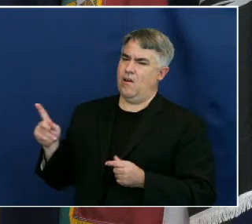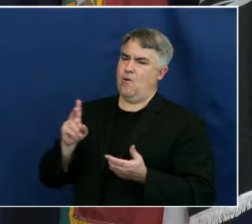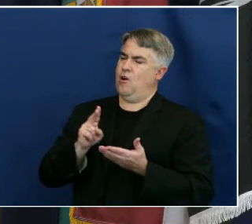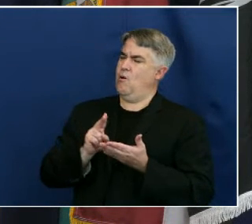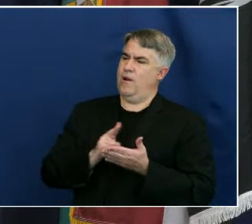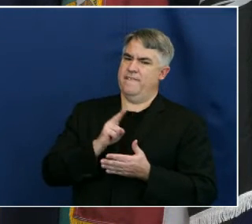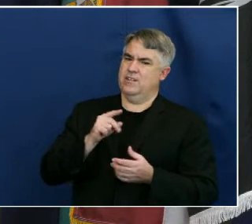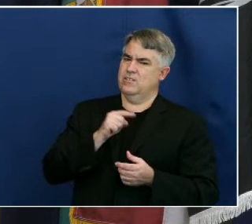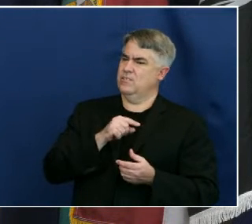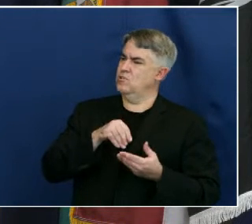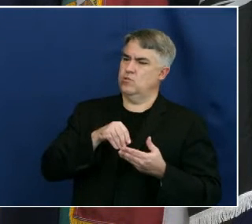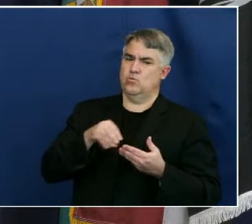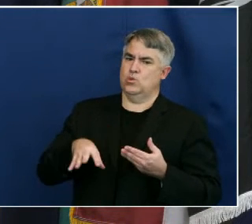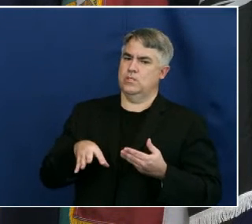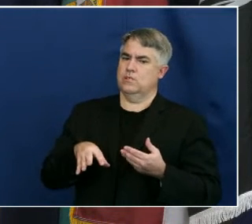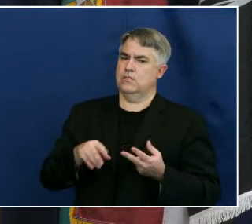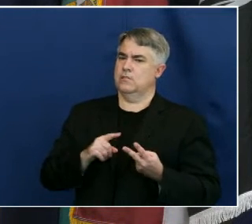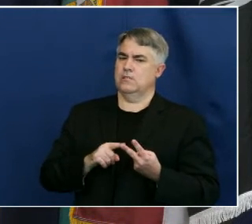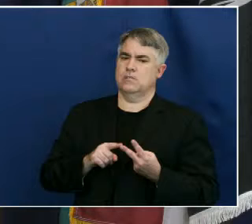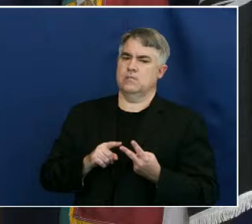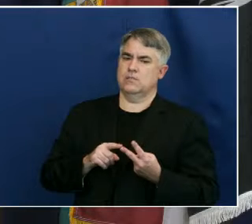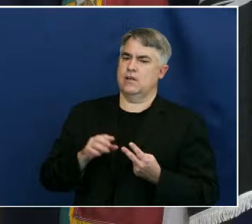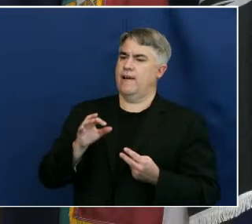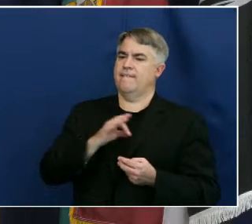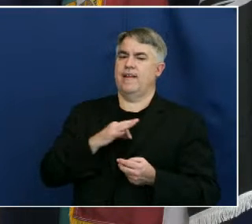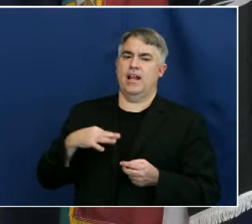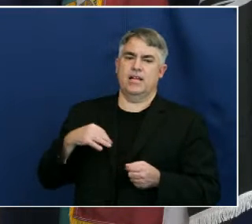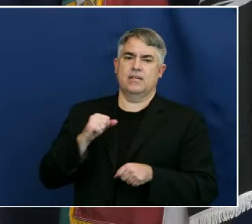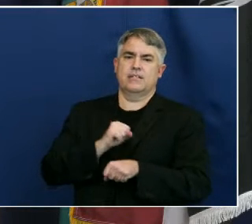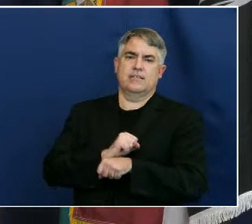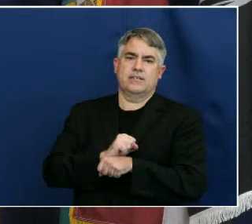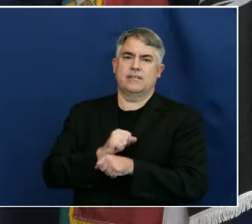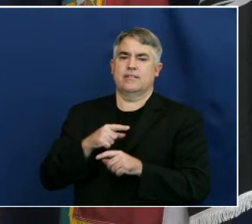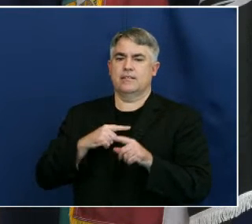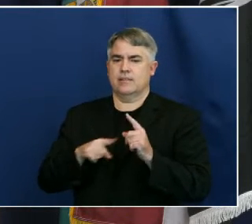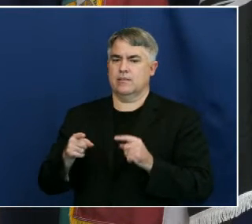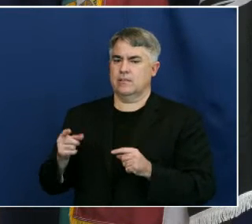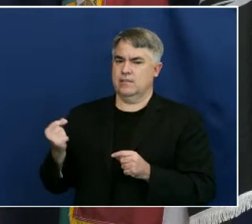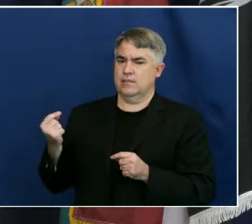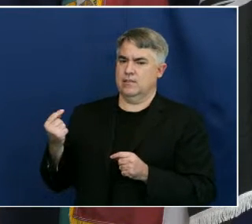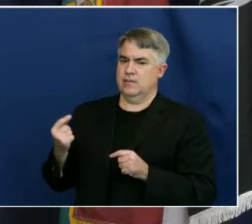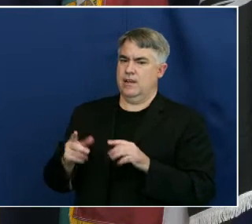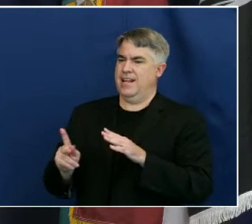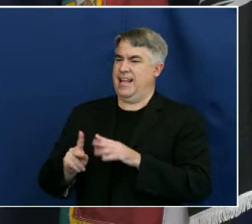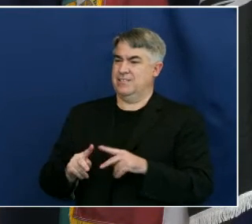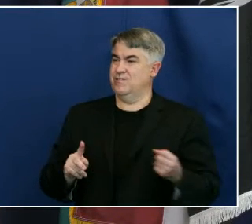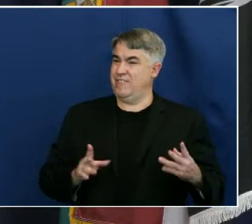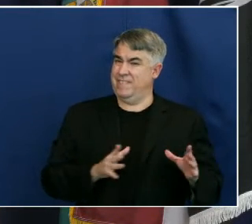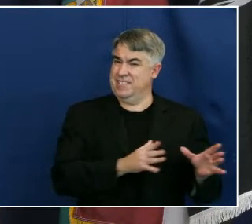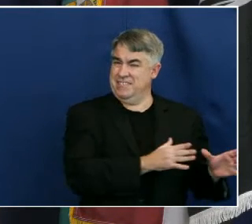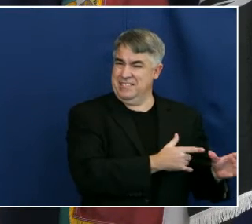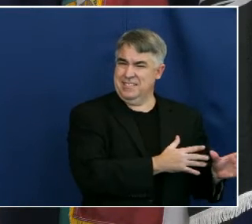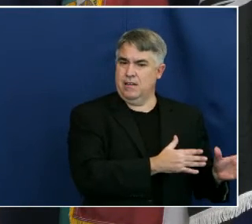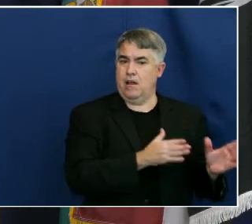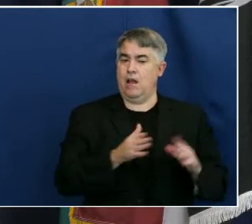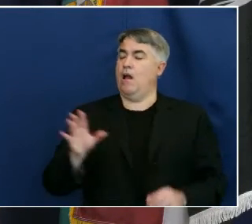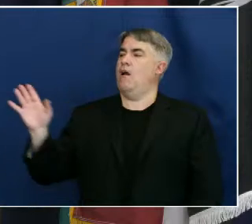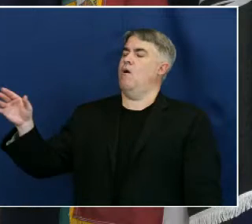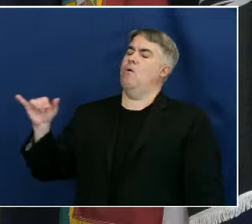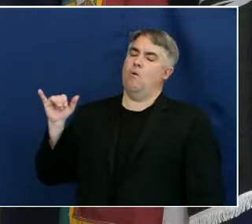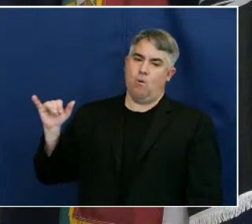and staff, I mean, you talked about K through 12. Oh, or the being- individuals. Okay. they're Okay. So, green. yeah. So universities are